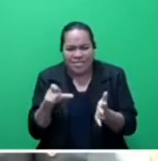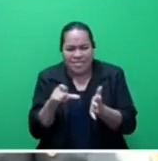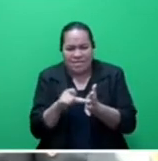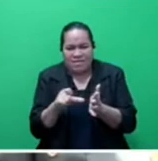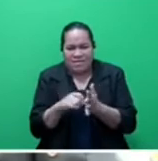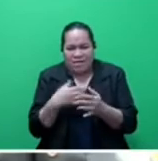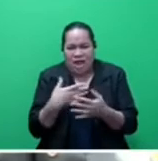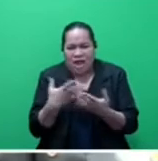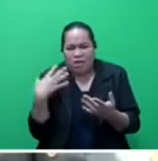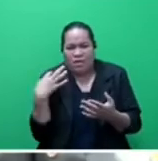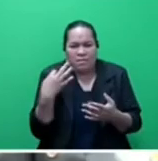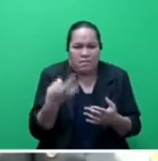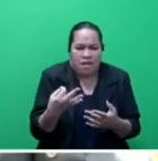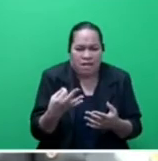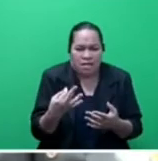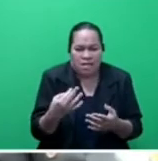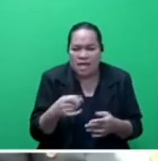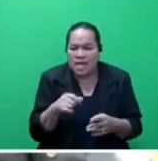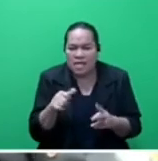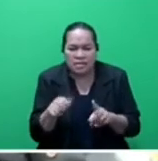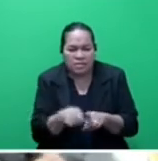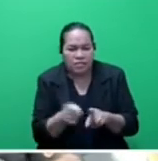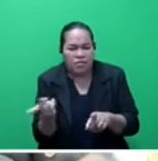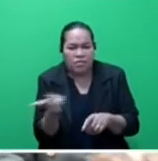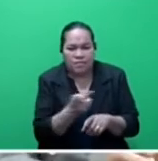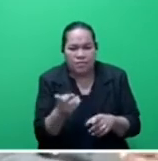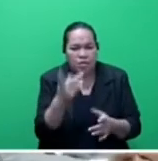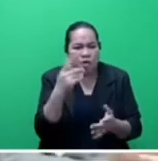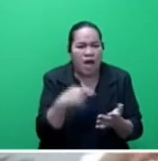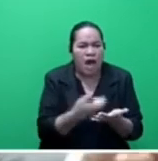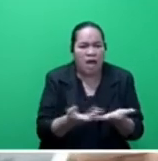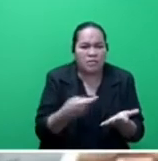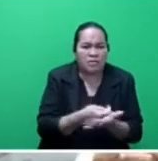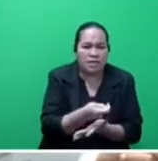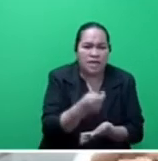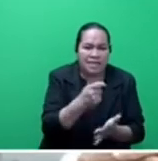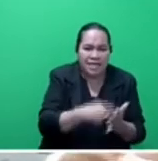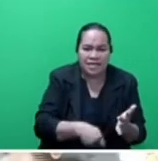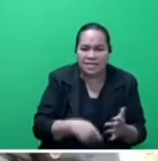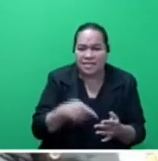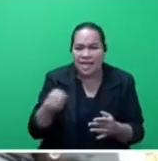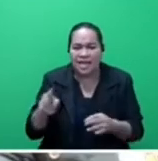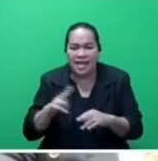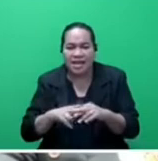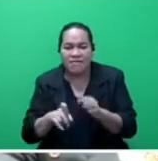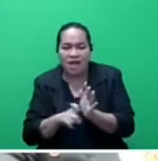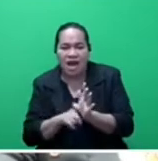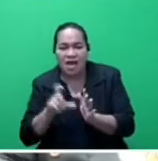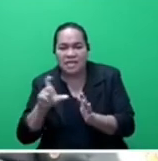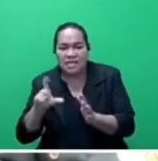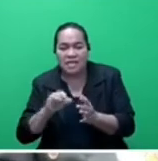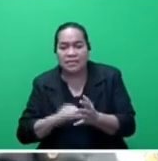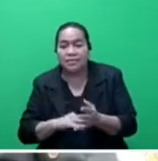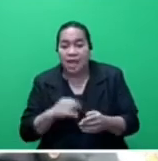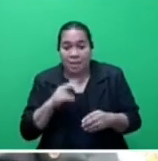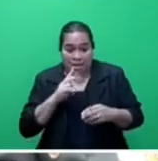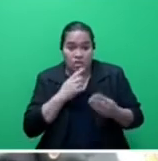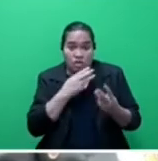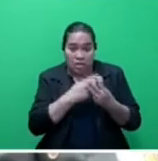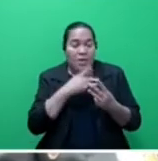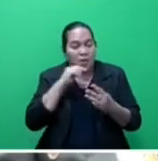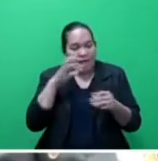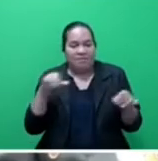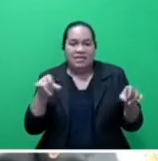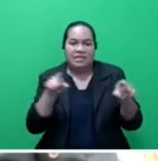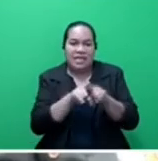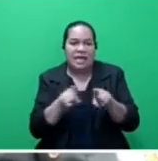taxpayers and FRCs alike. So SODELPA will have a single rate for VAT at 10% for normal